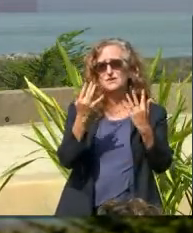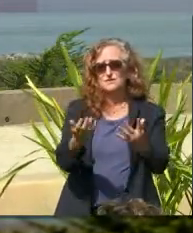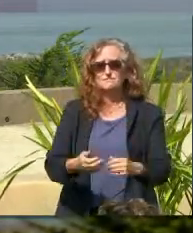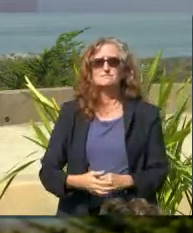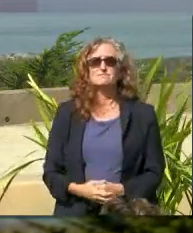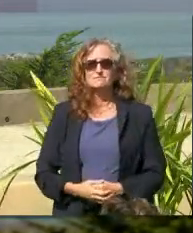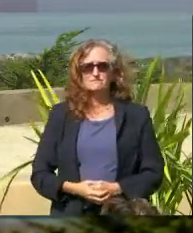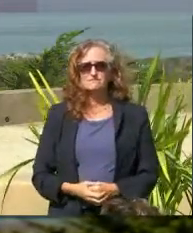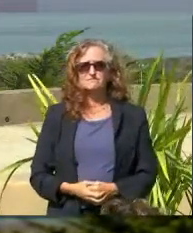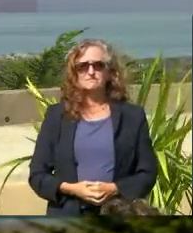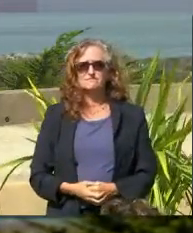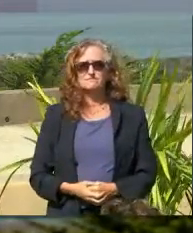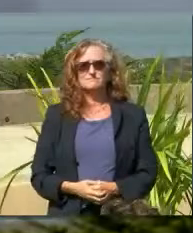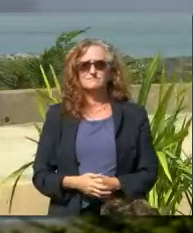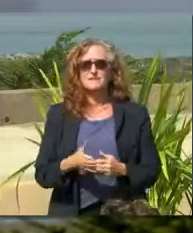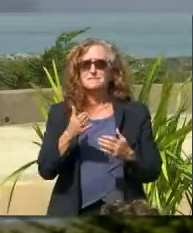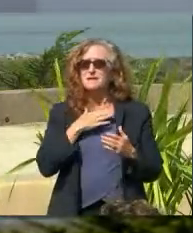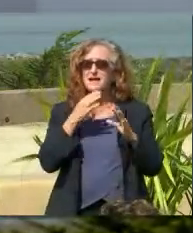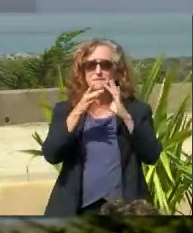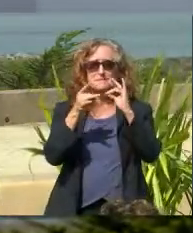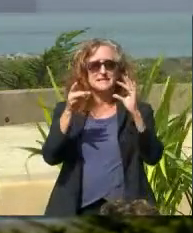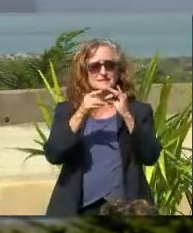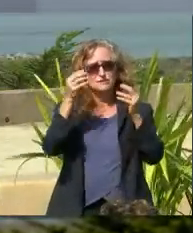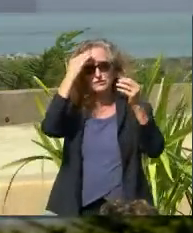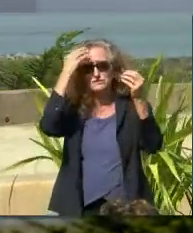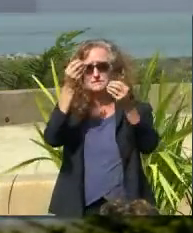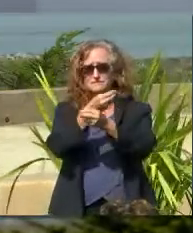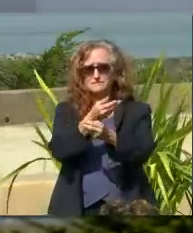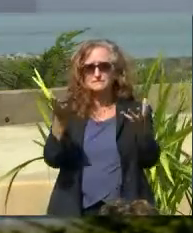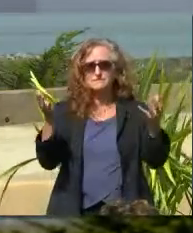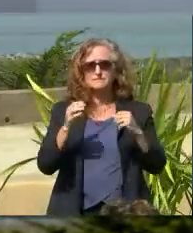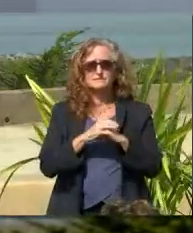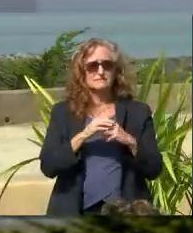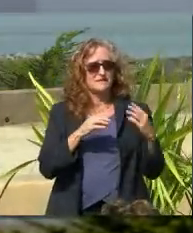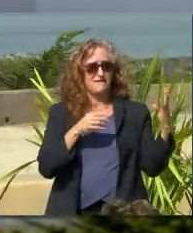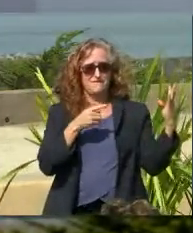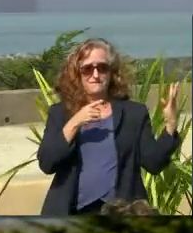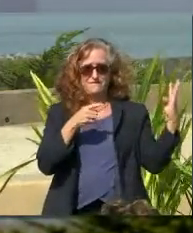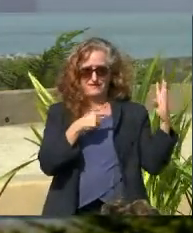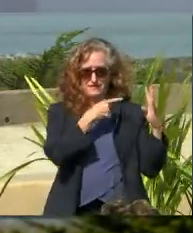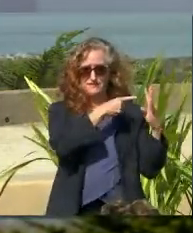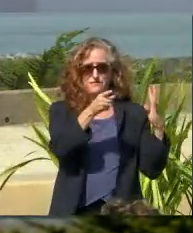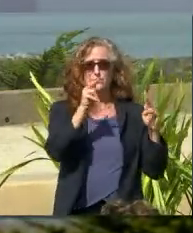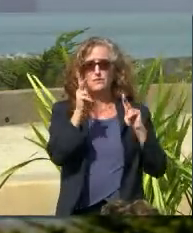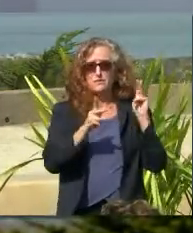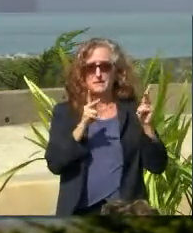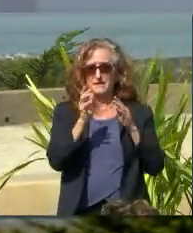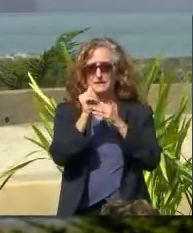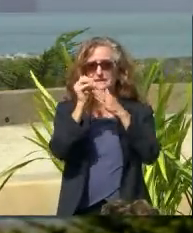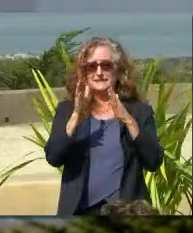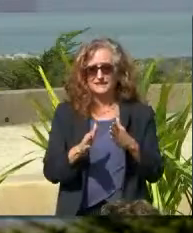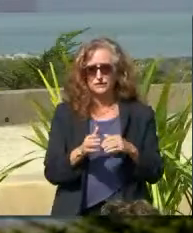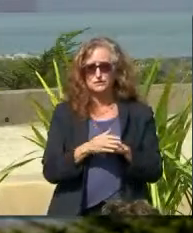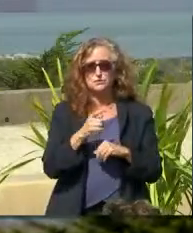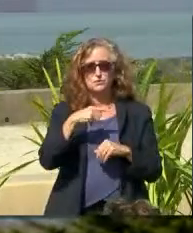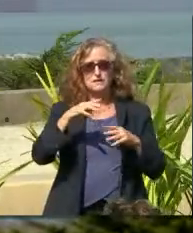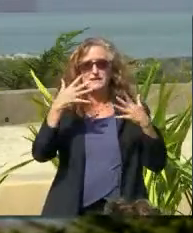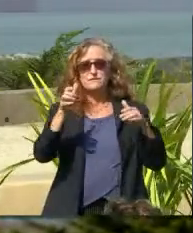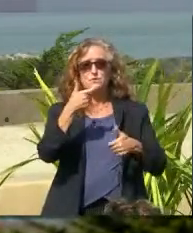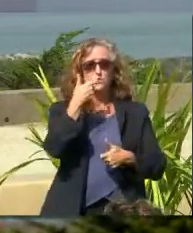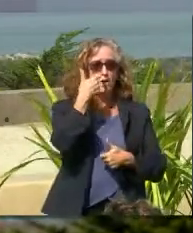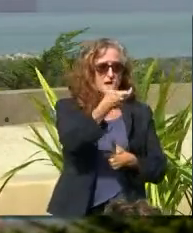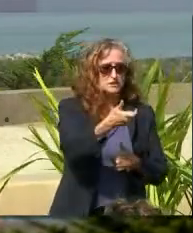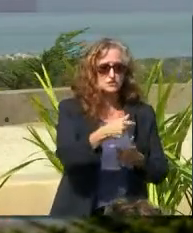Coast. Here's my fundamental message. These four leaders you're hearing for today, we have watched, we have